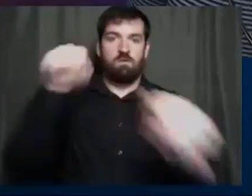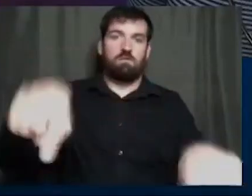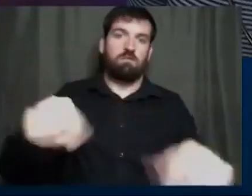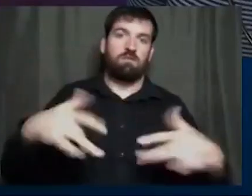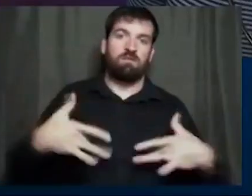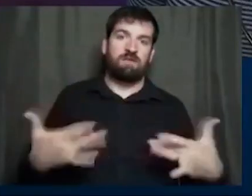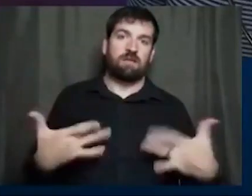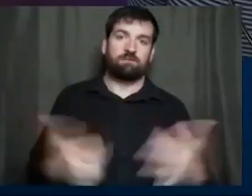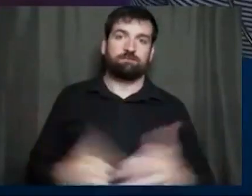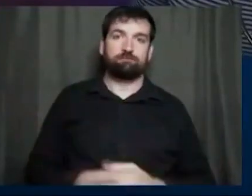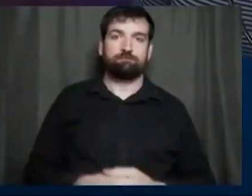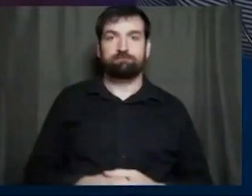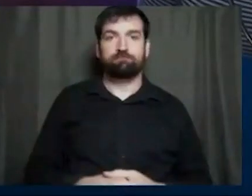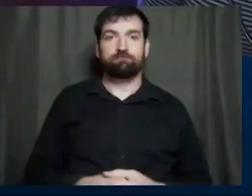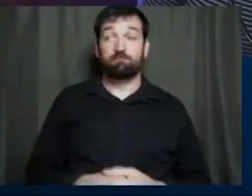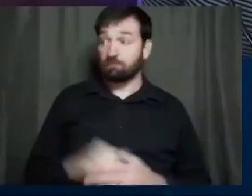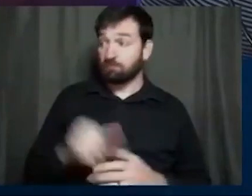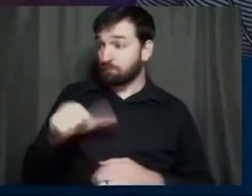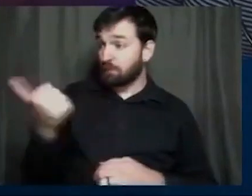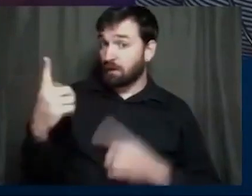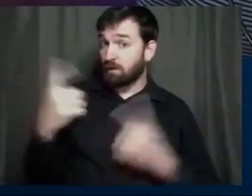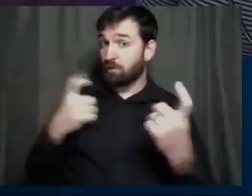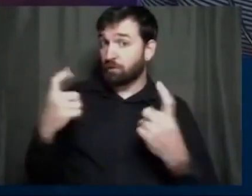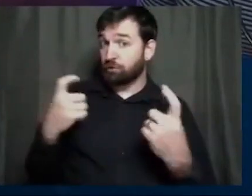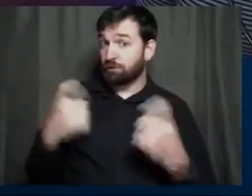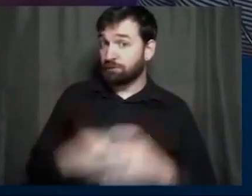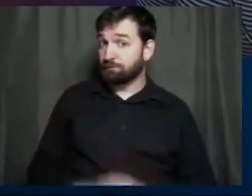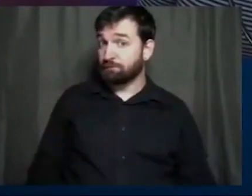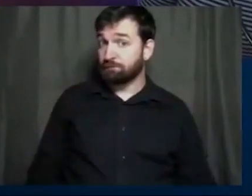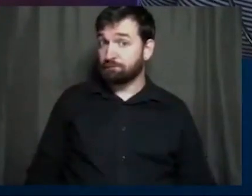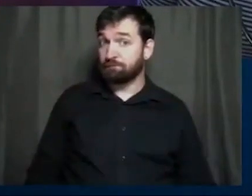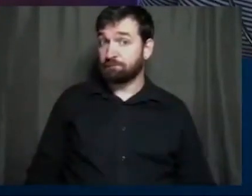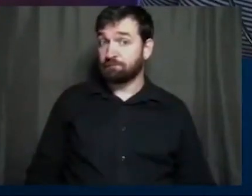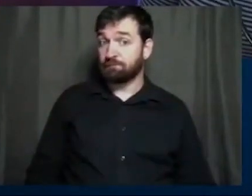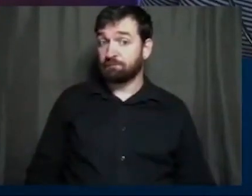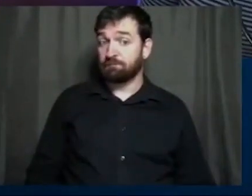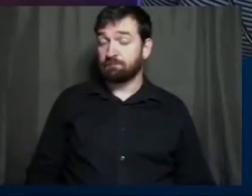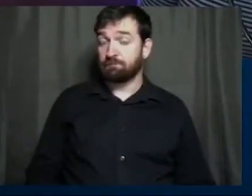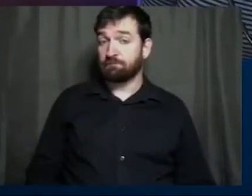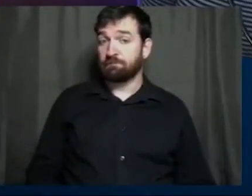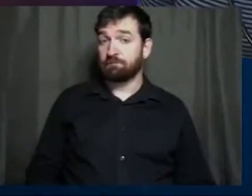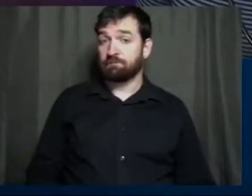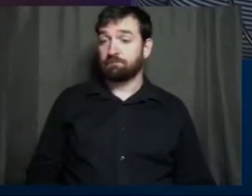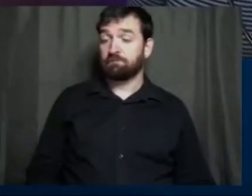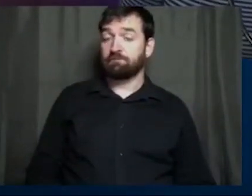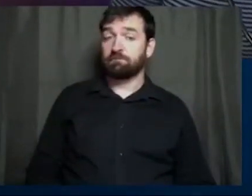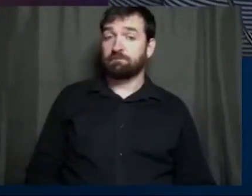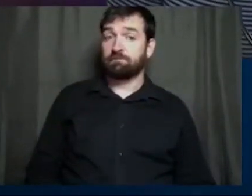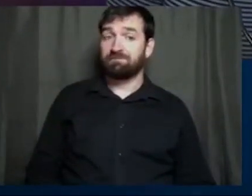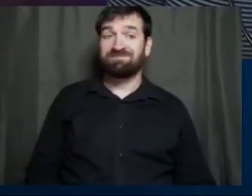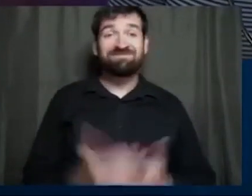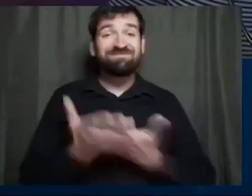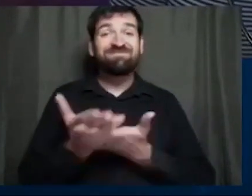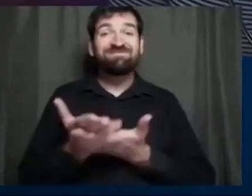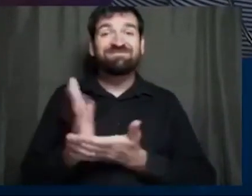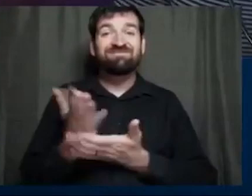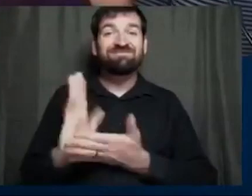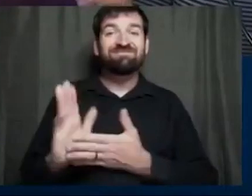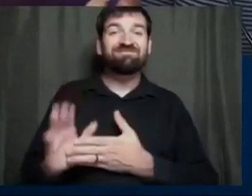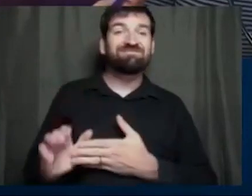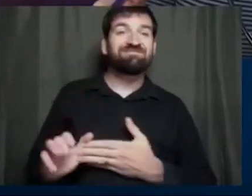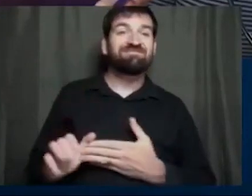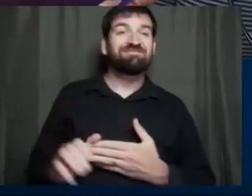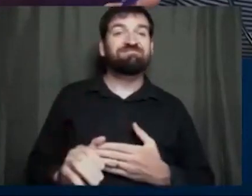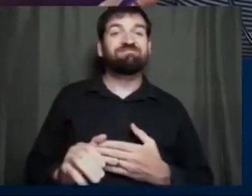Other questions today? All right, jump in if you have them, but start sending